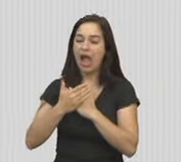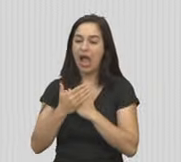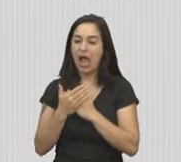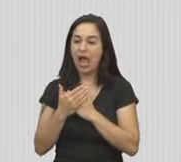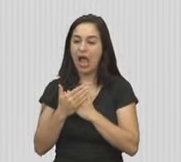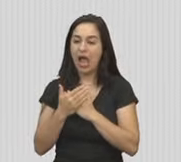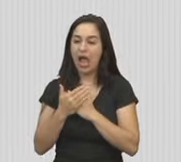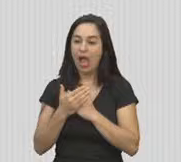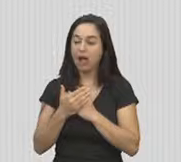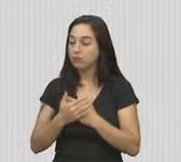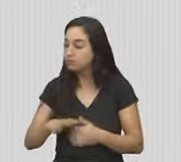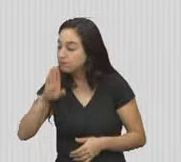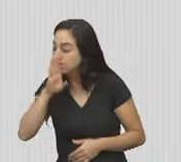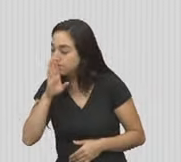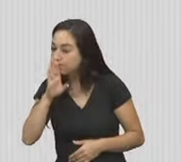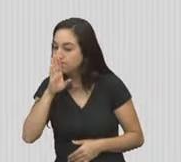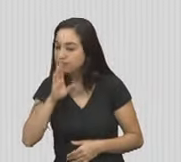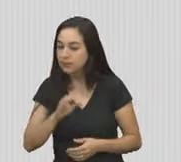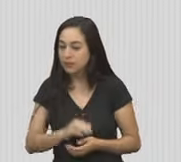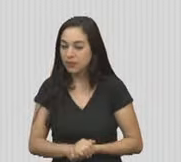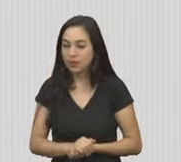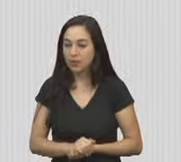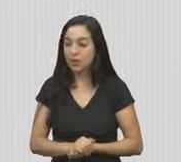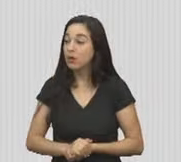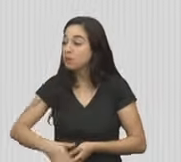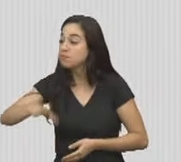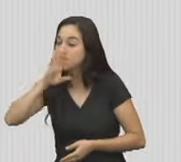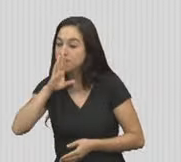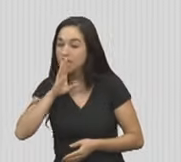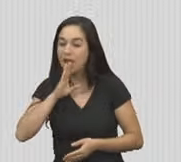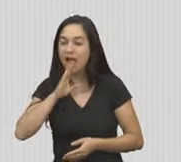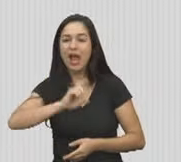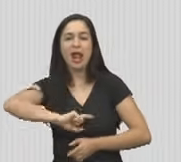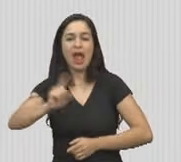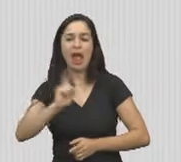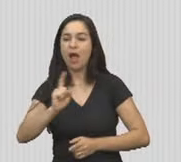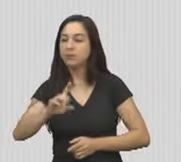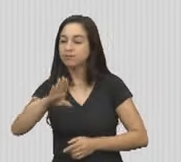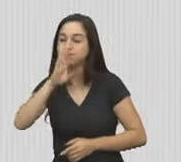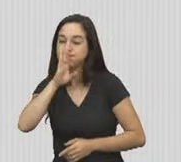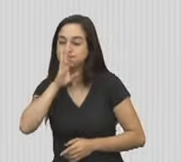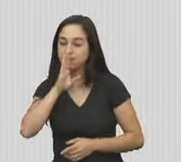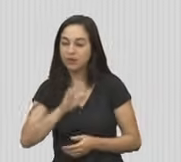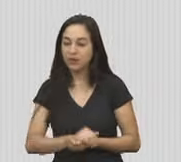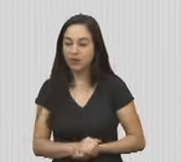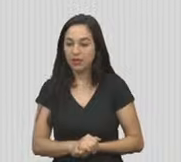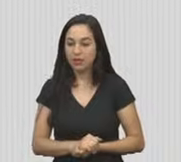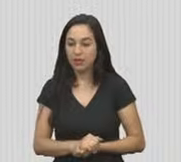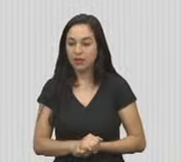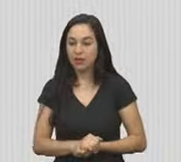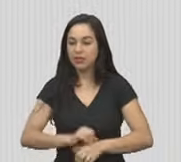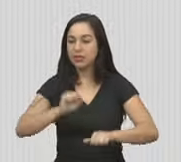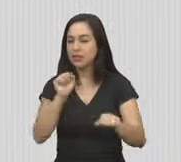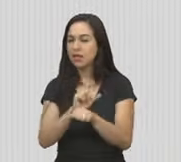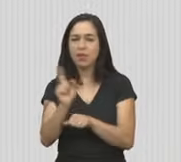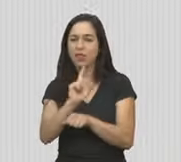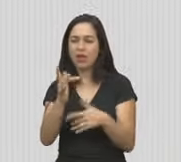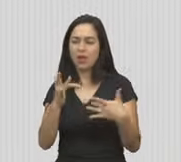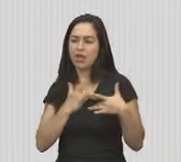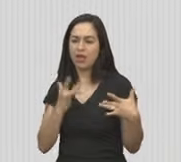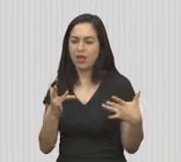Be quiet! Be quiet! Be quiet! Stop! Stop! Don't